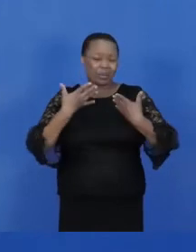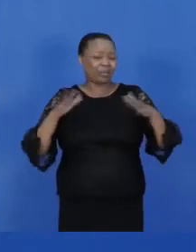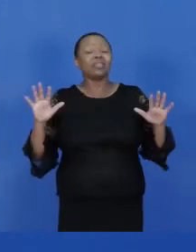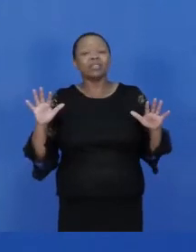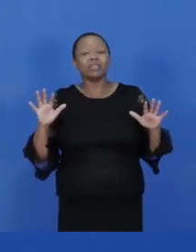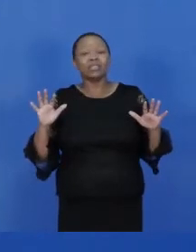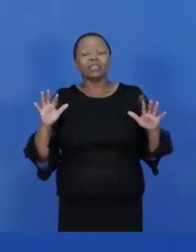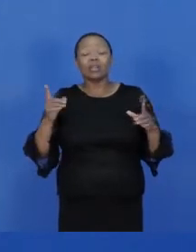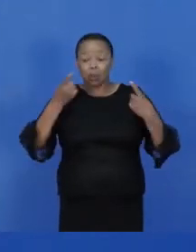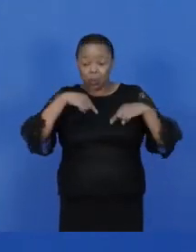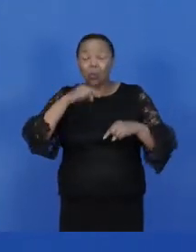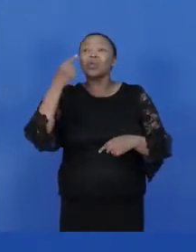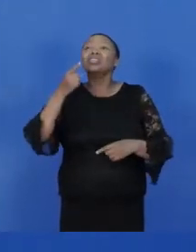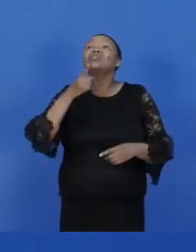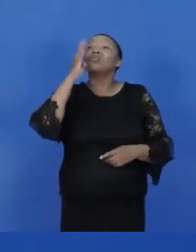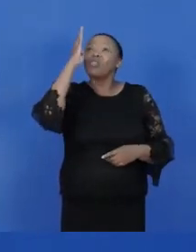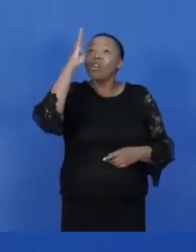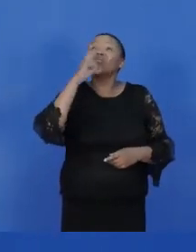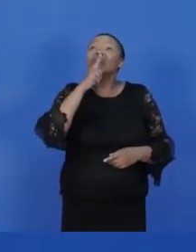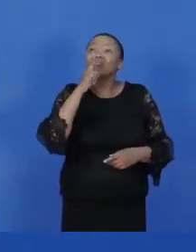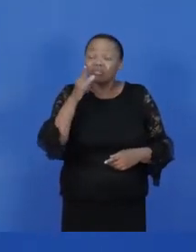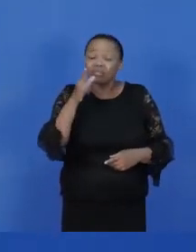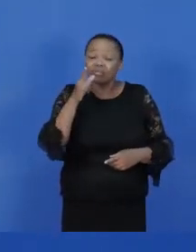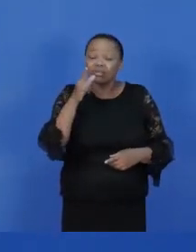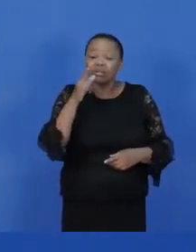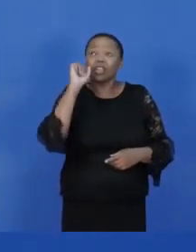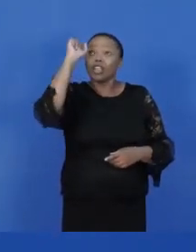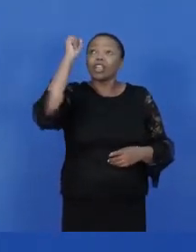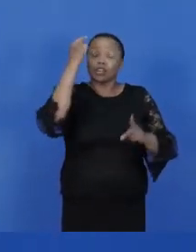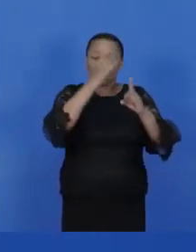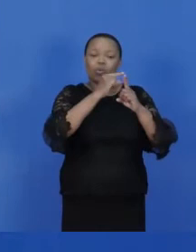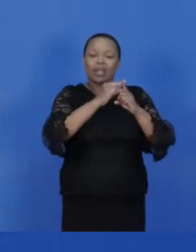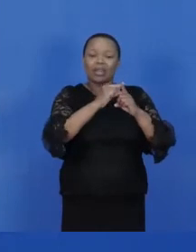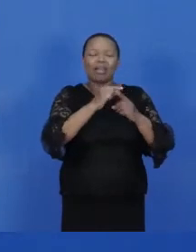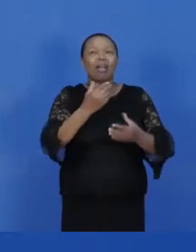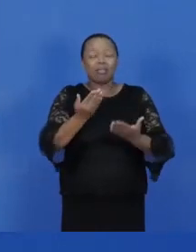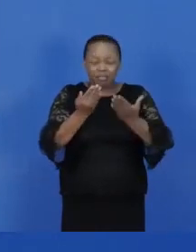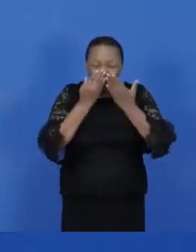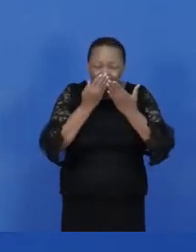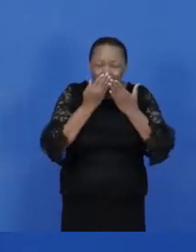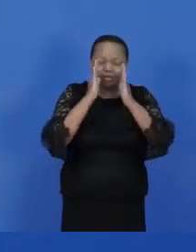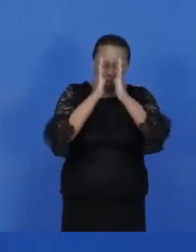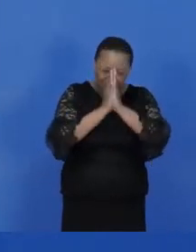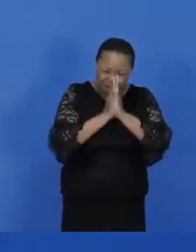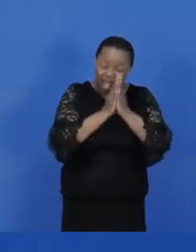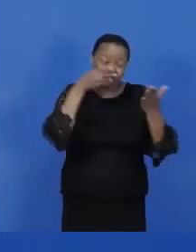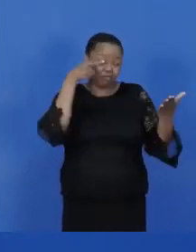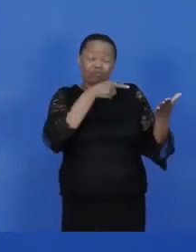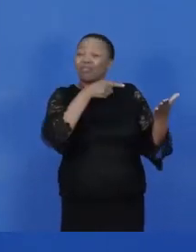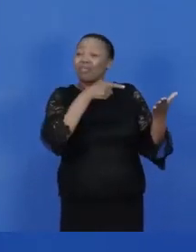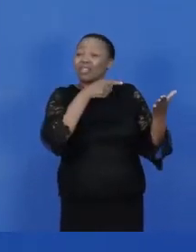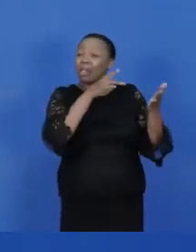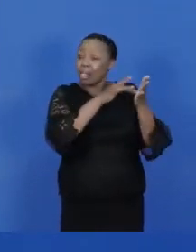him his promises. We say, Father, you said in your word. And so you must learn to pray the word of God and bring